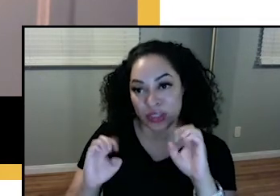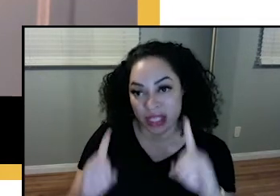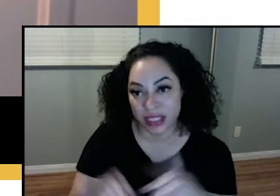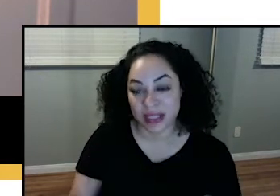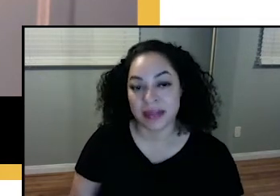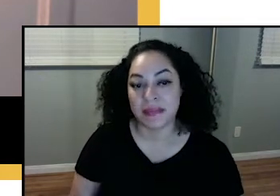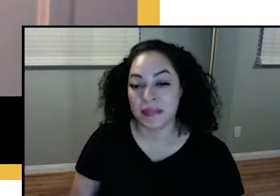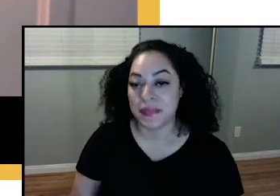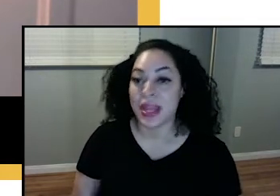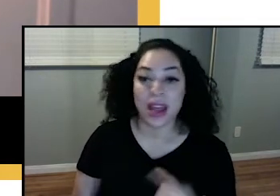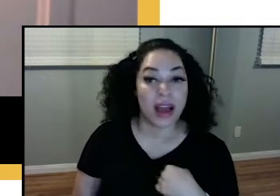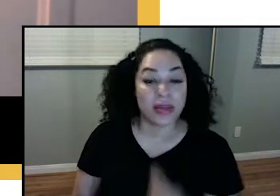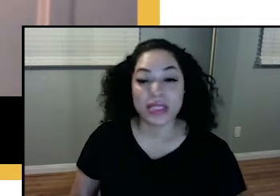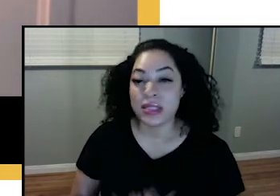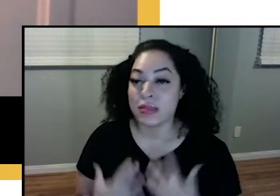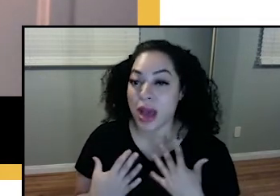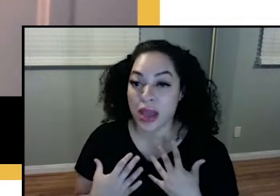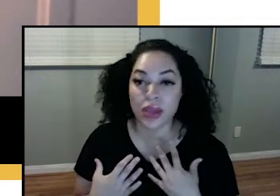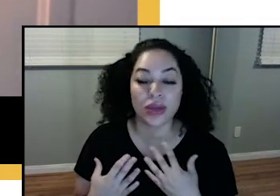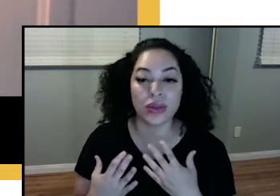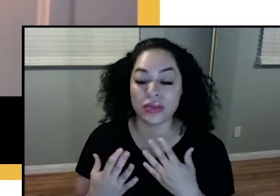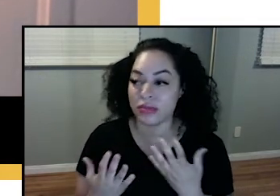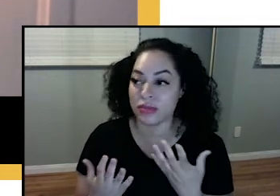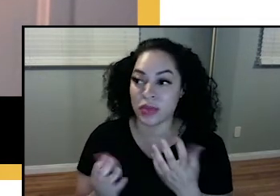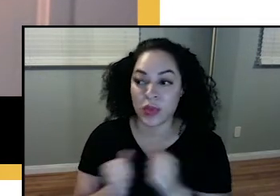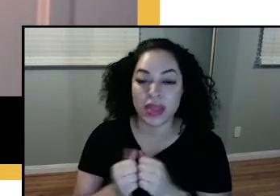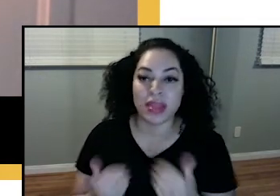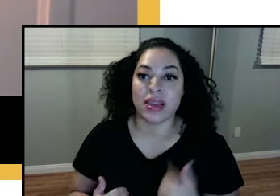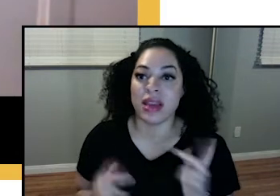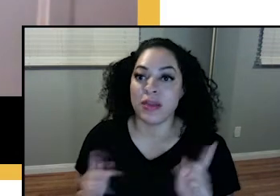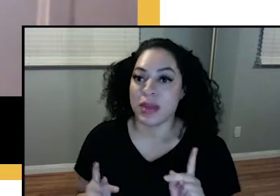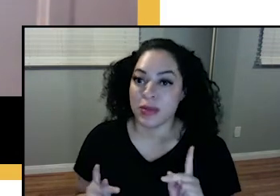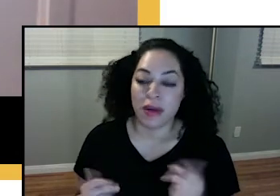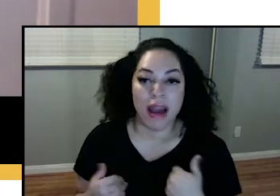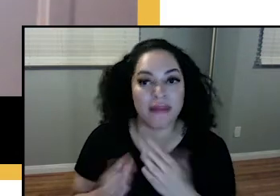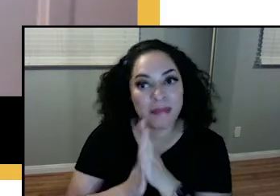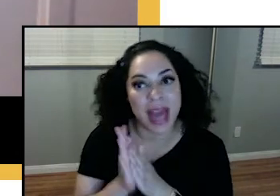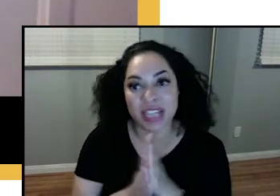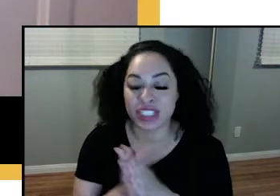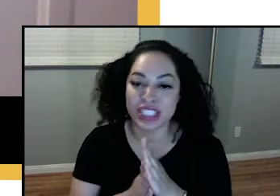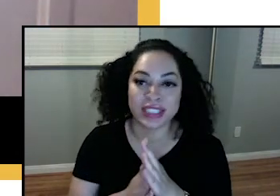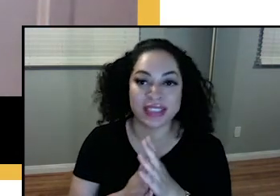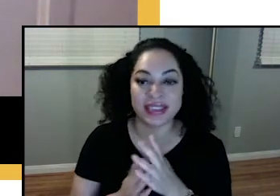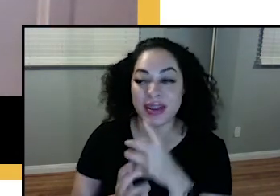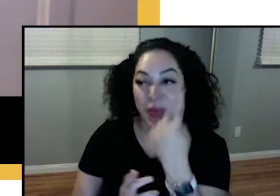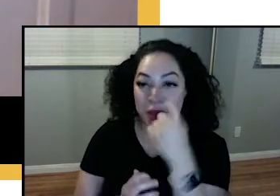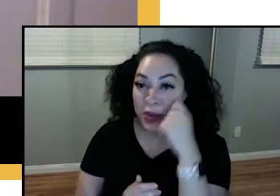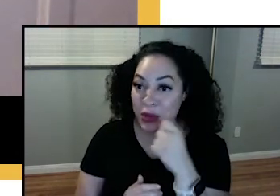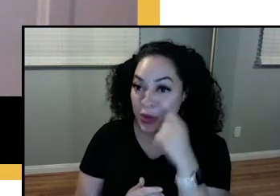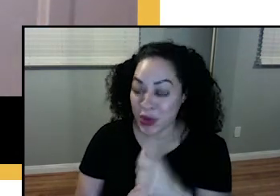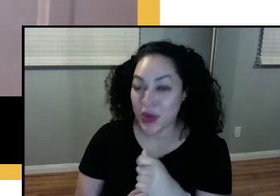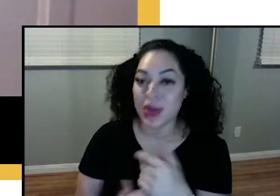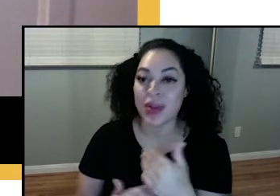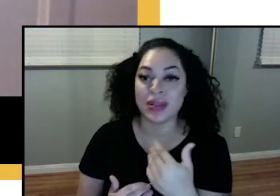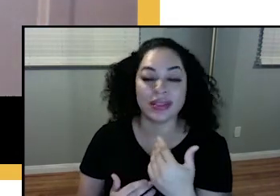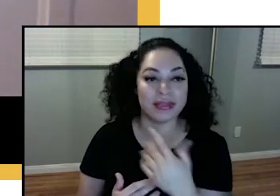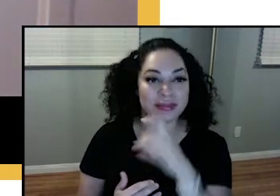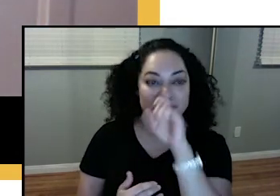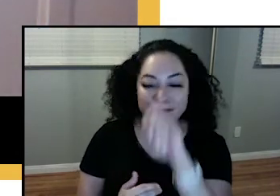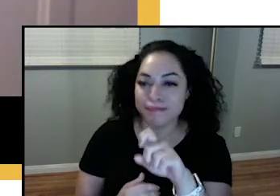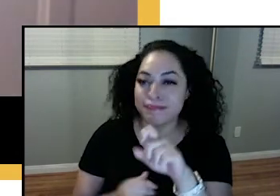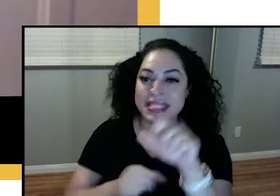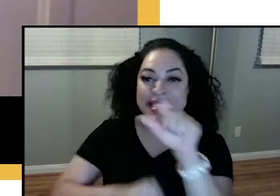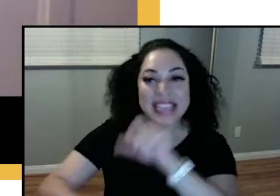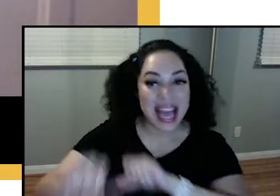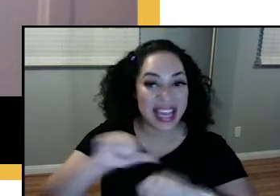young people who are passionate about this stuff. Talking to a young girl about her passion for